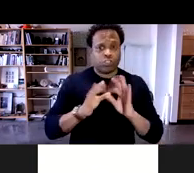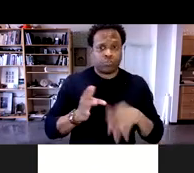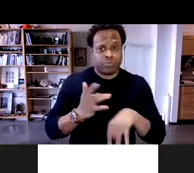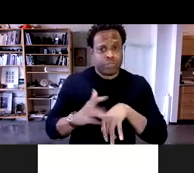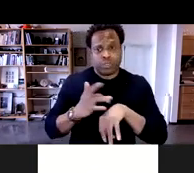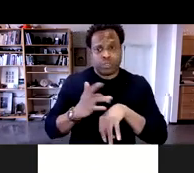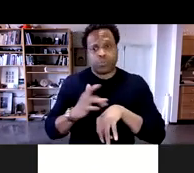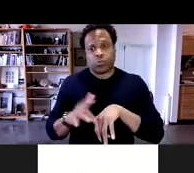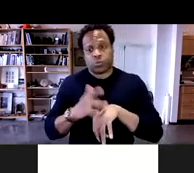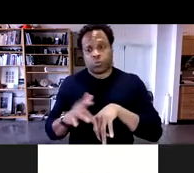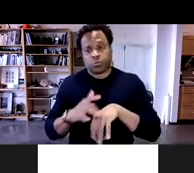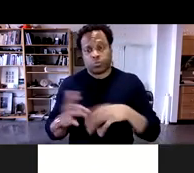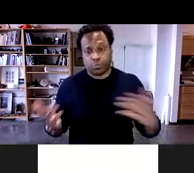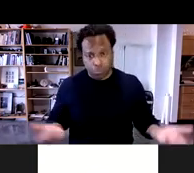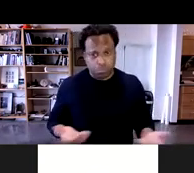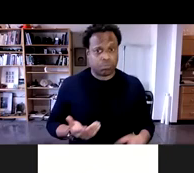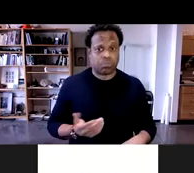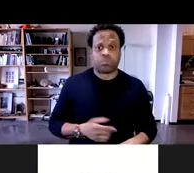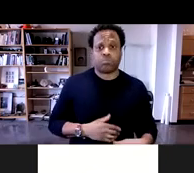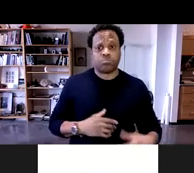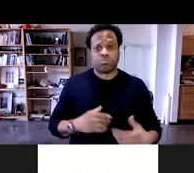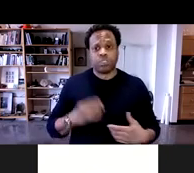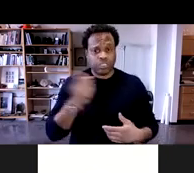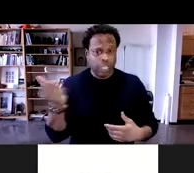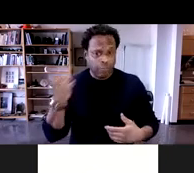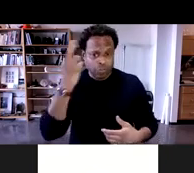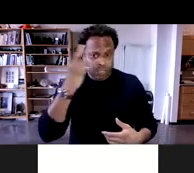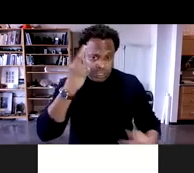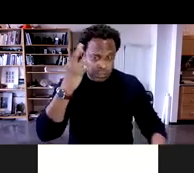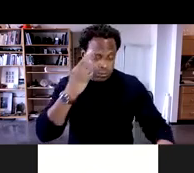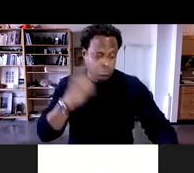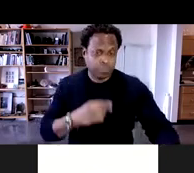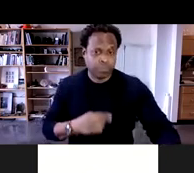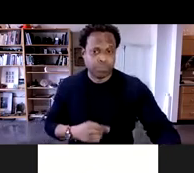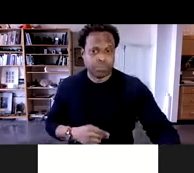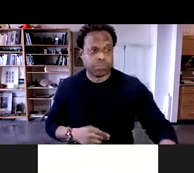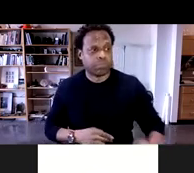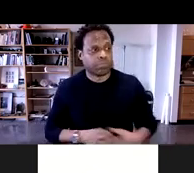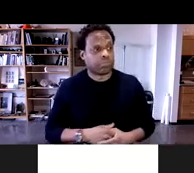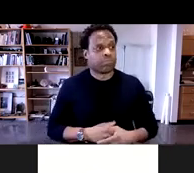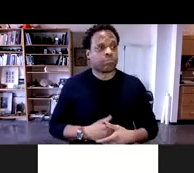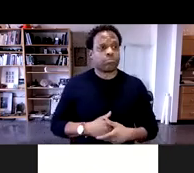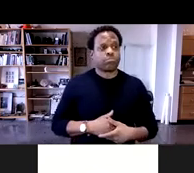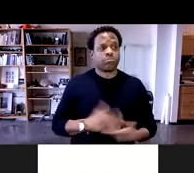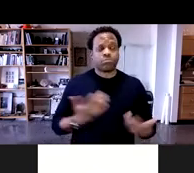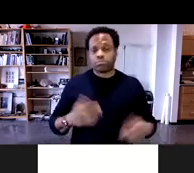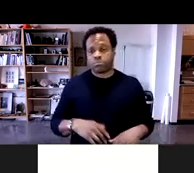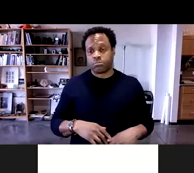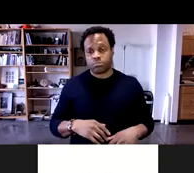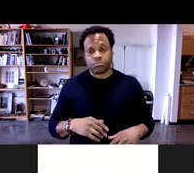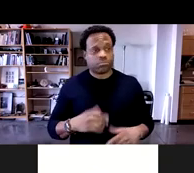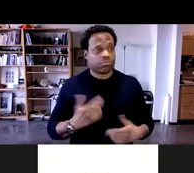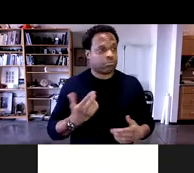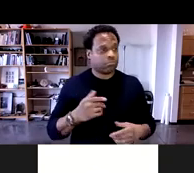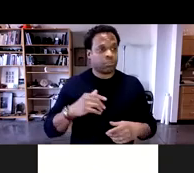so you know what could possibly happen. It is definitely possible that an interpreter might be available, and there are